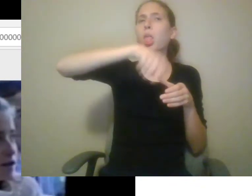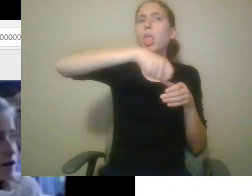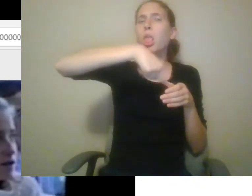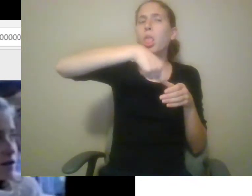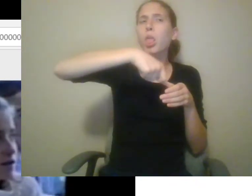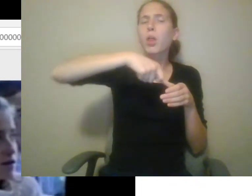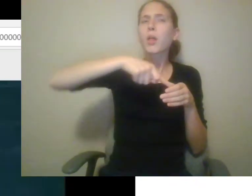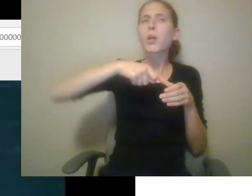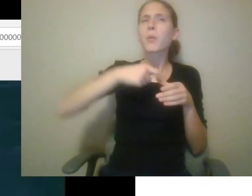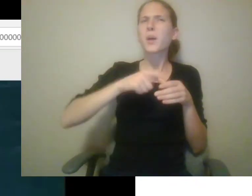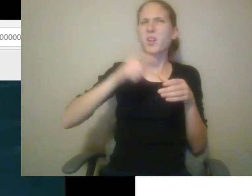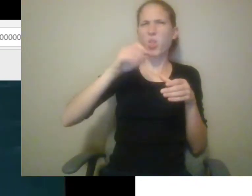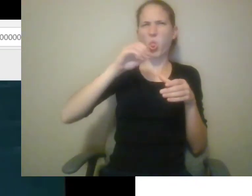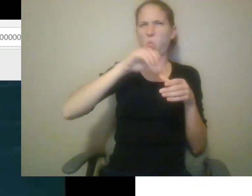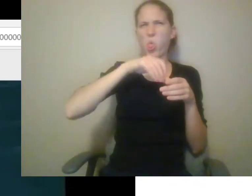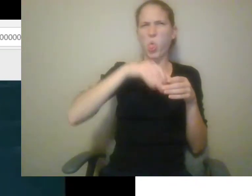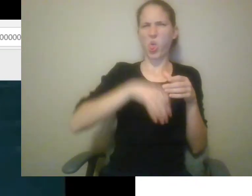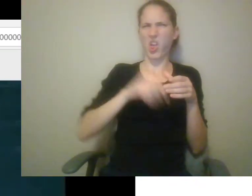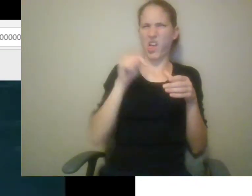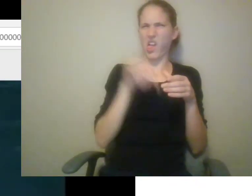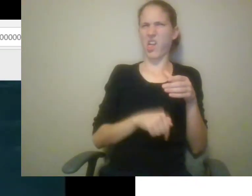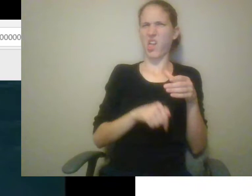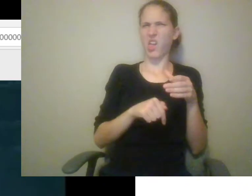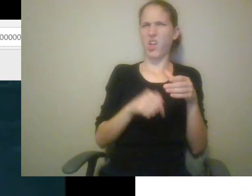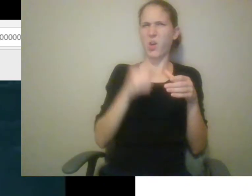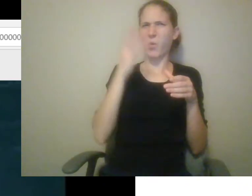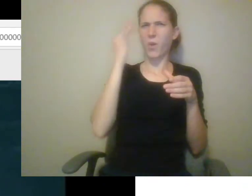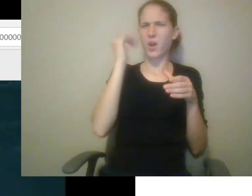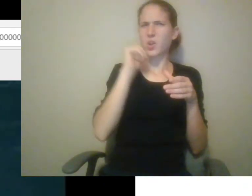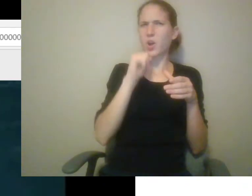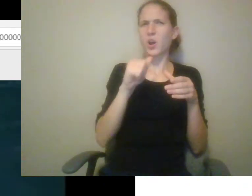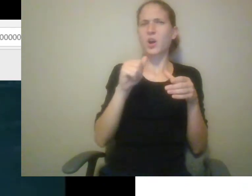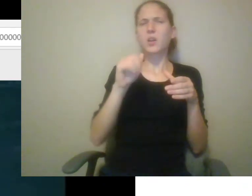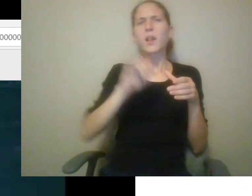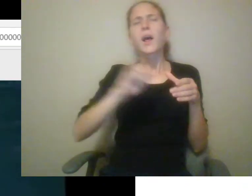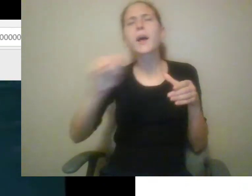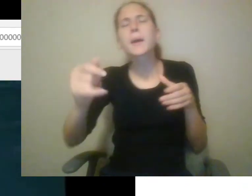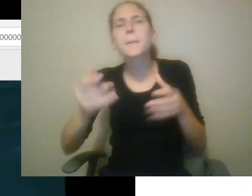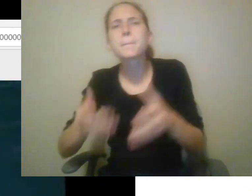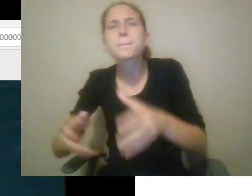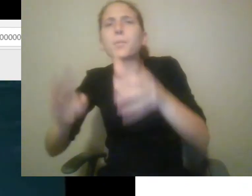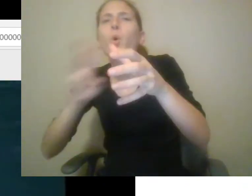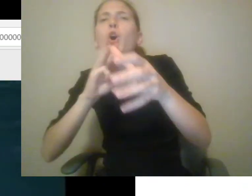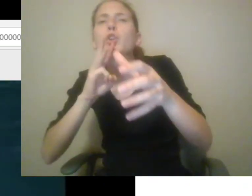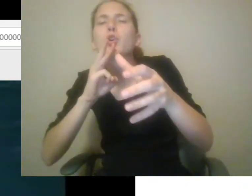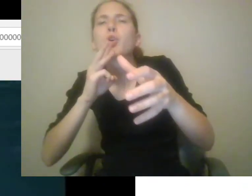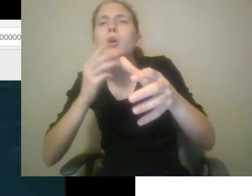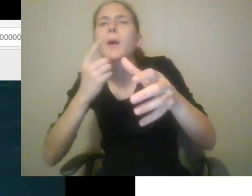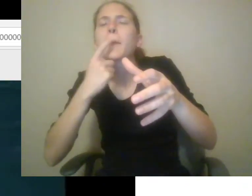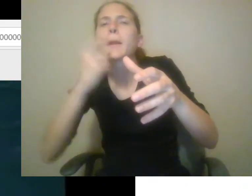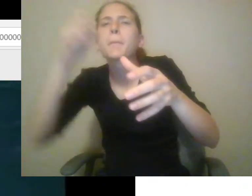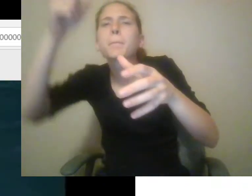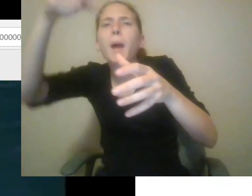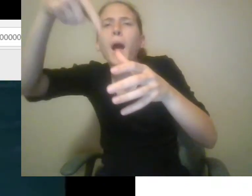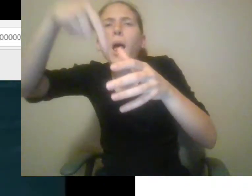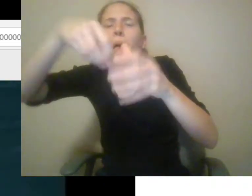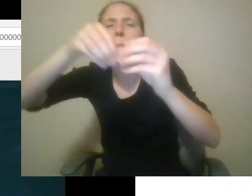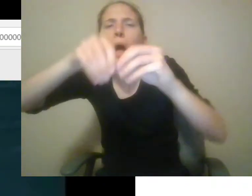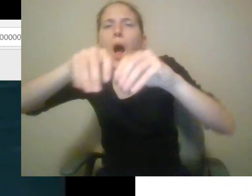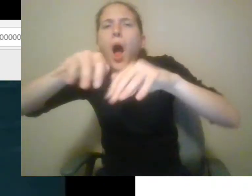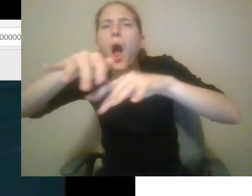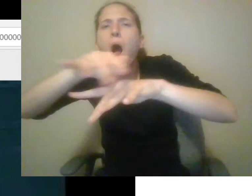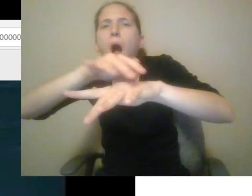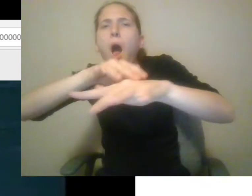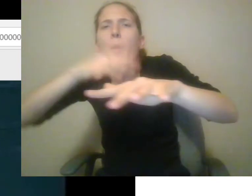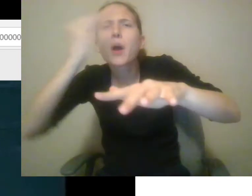naturally. Okay. It's different. When you're mixing a solid with a liquid, it's a different process that has to occur too.